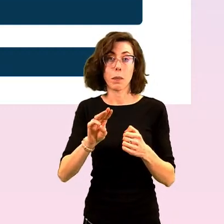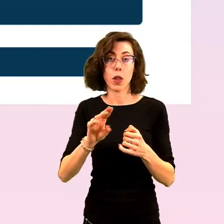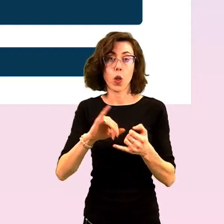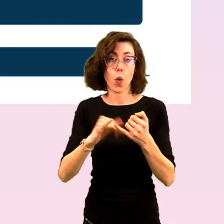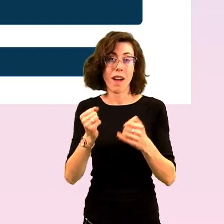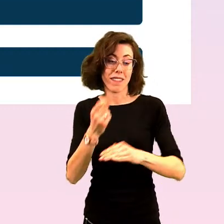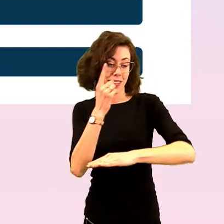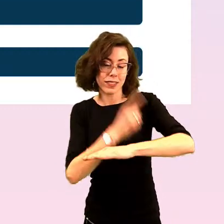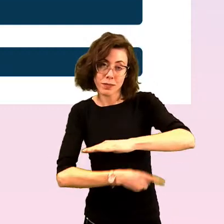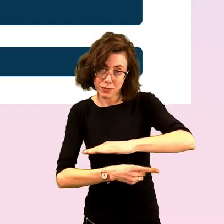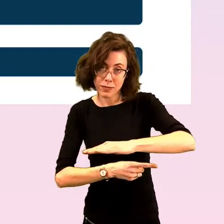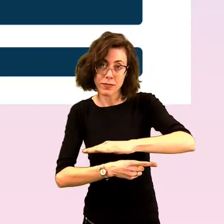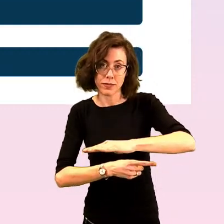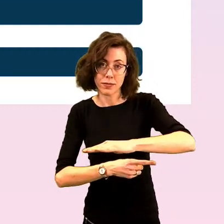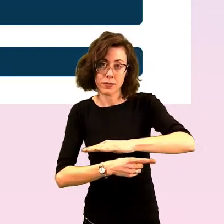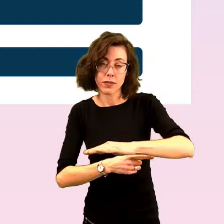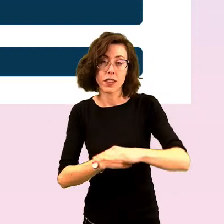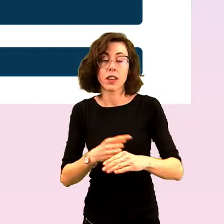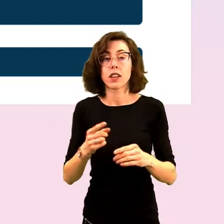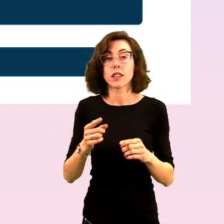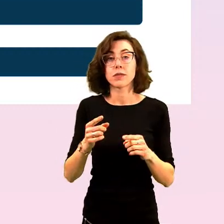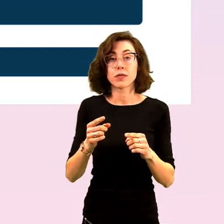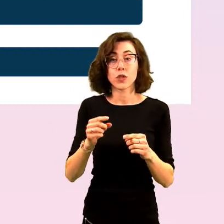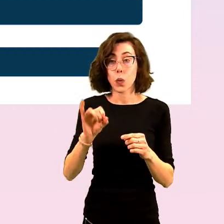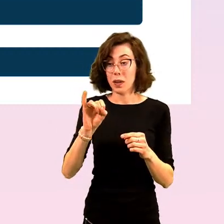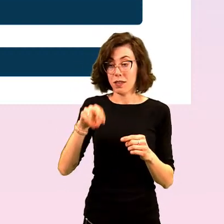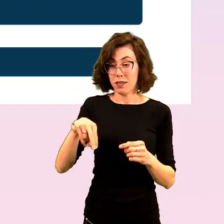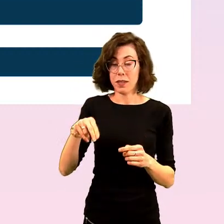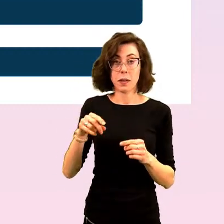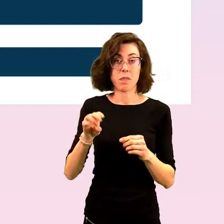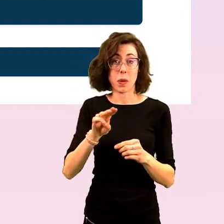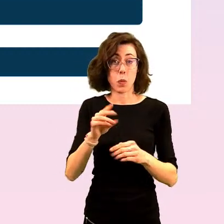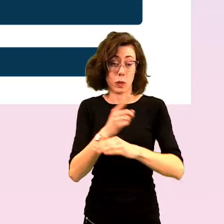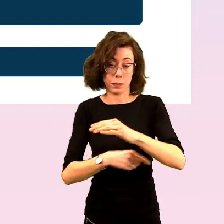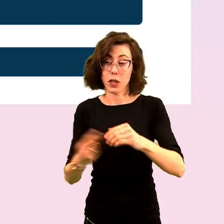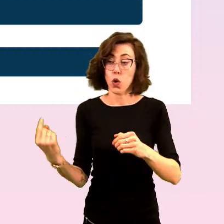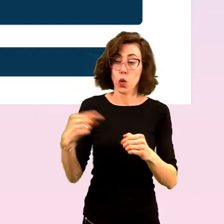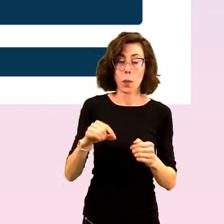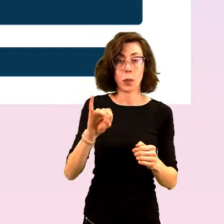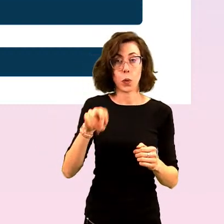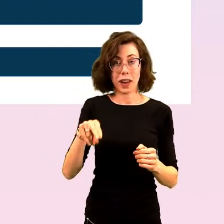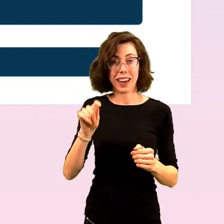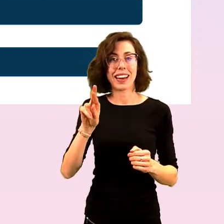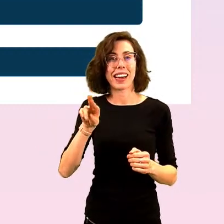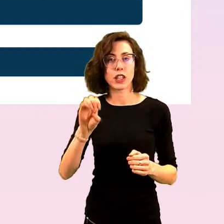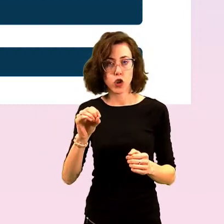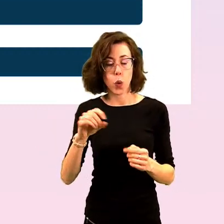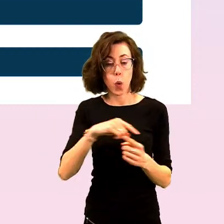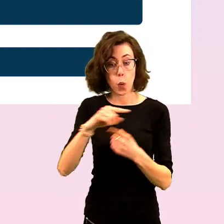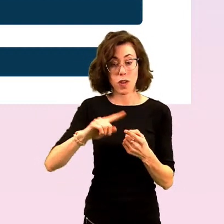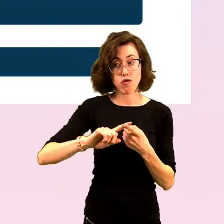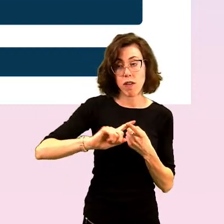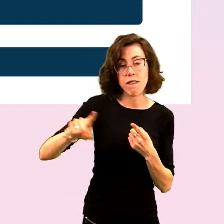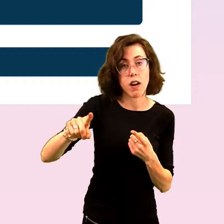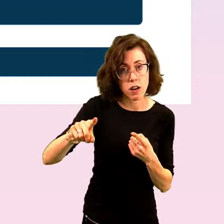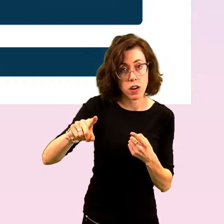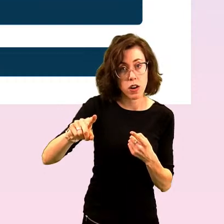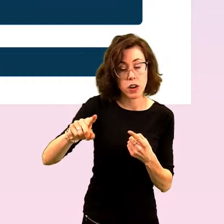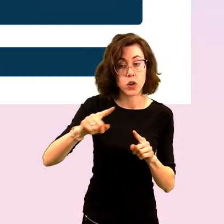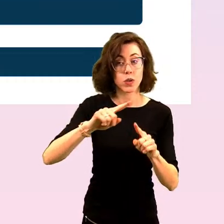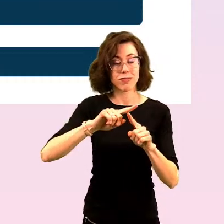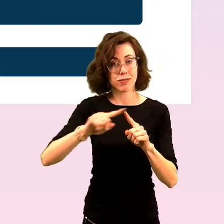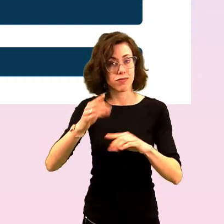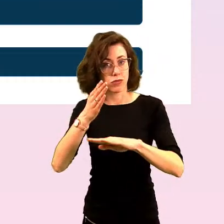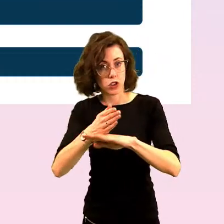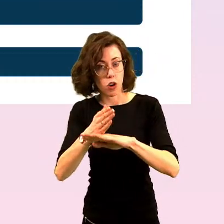people would be referred from intro, and what we do is employability work with them. They find placements for them,